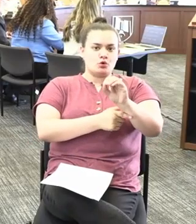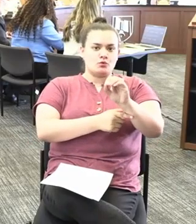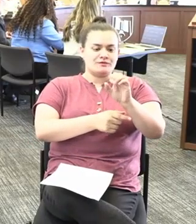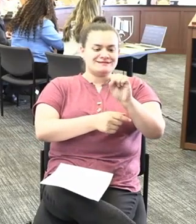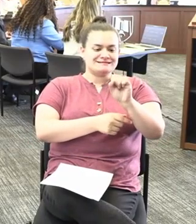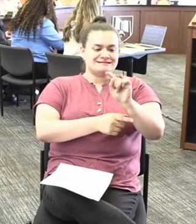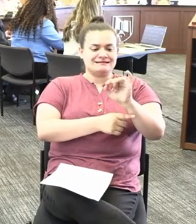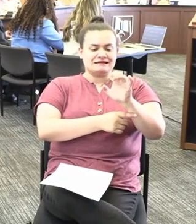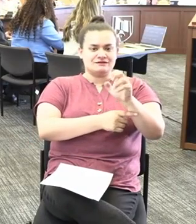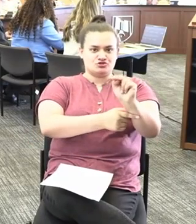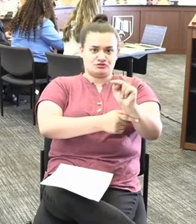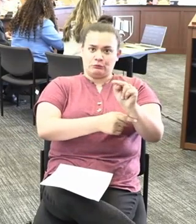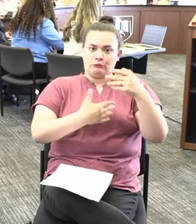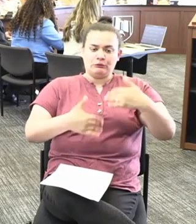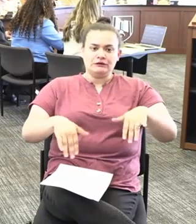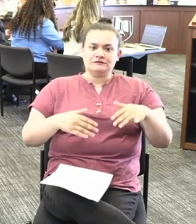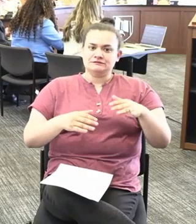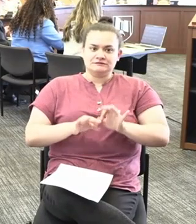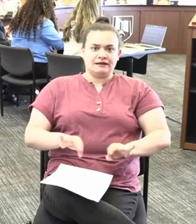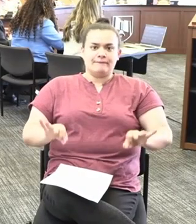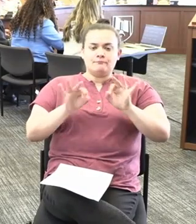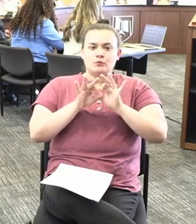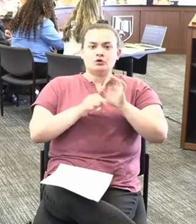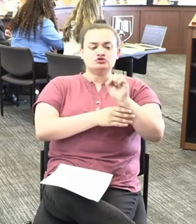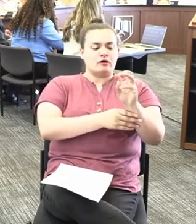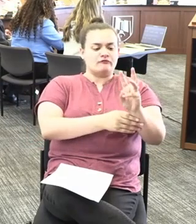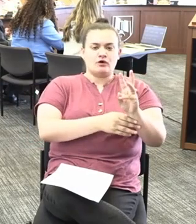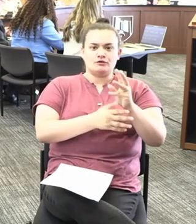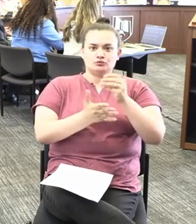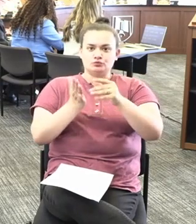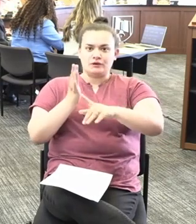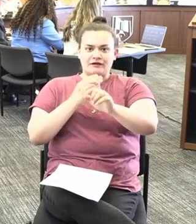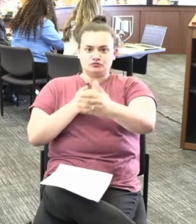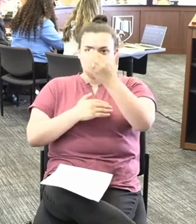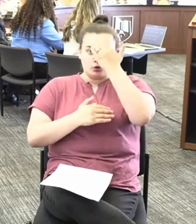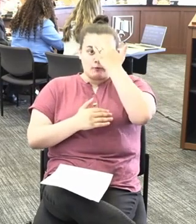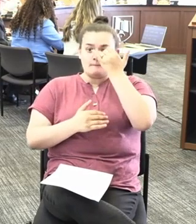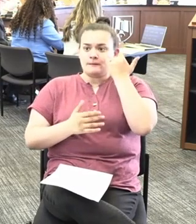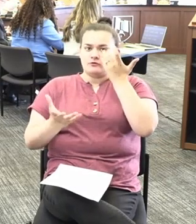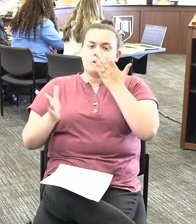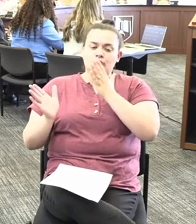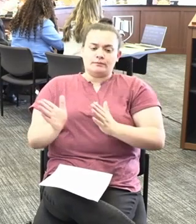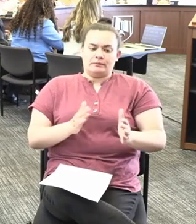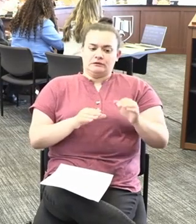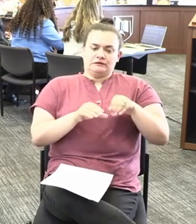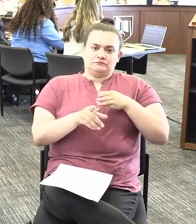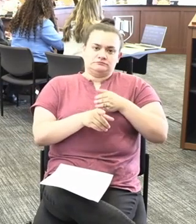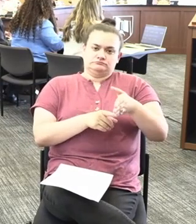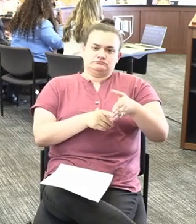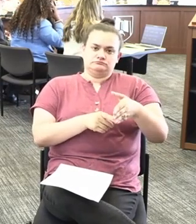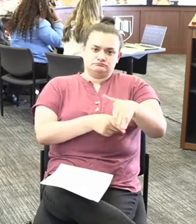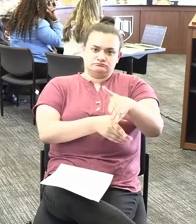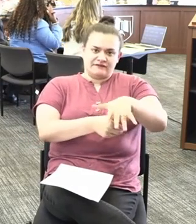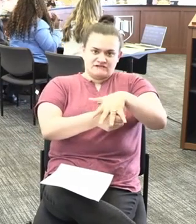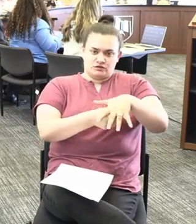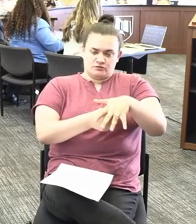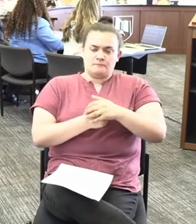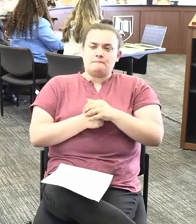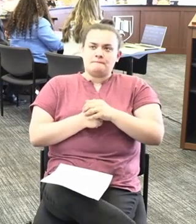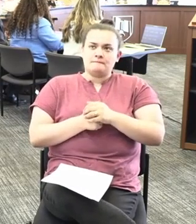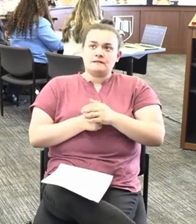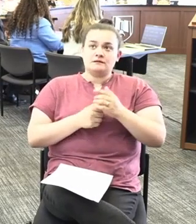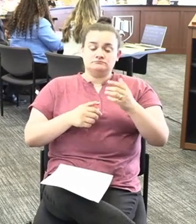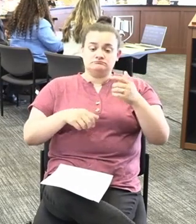an invaluable software that students need to know to be prepared for a career in this field. Throughout his time